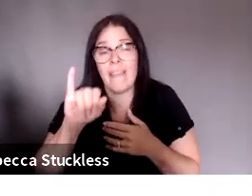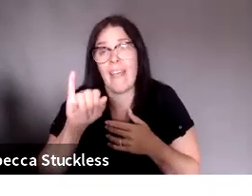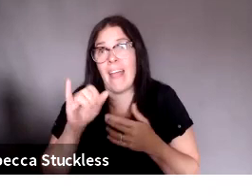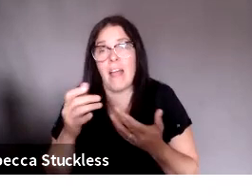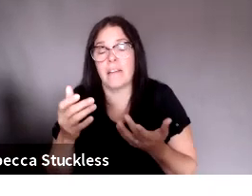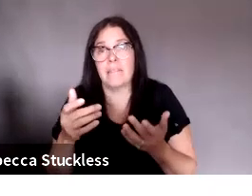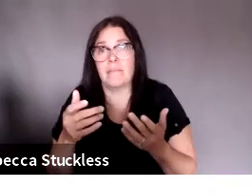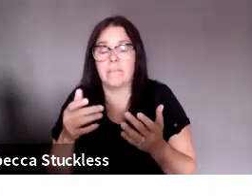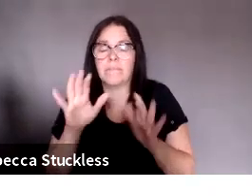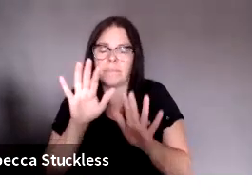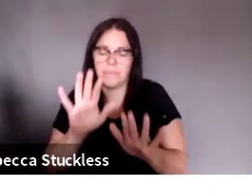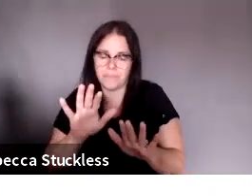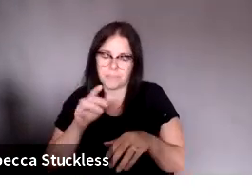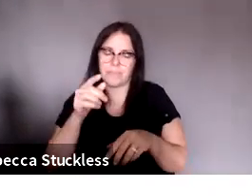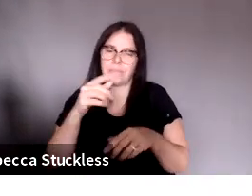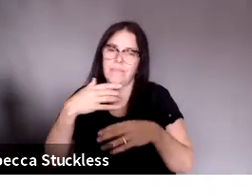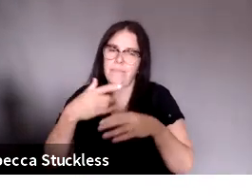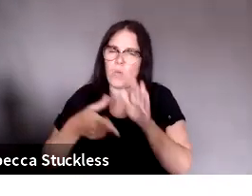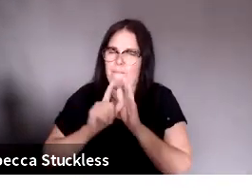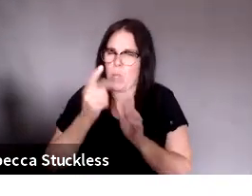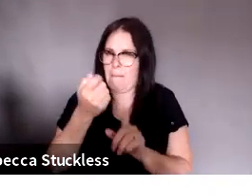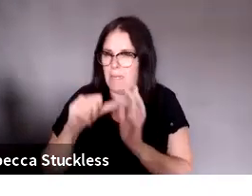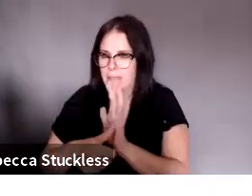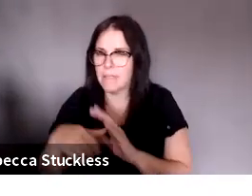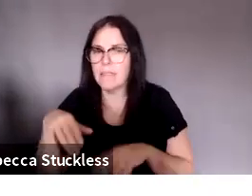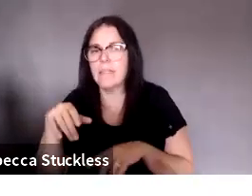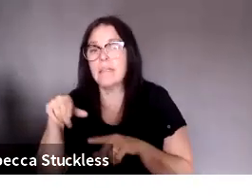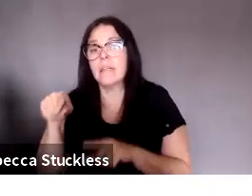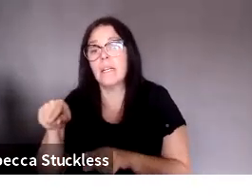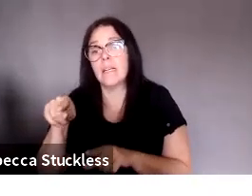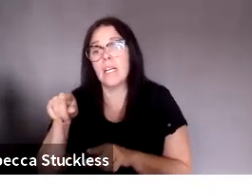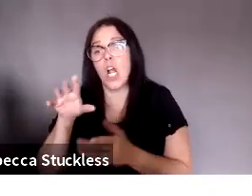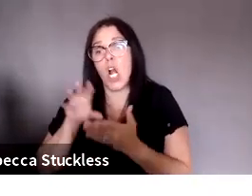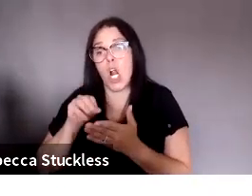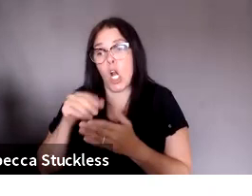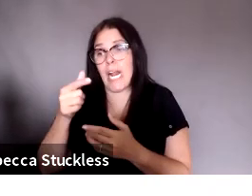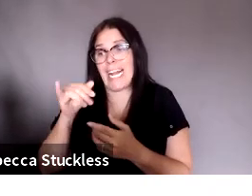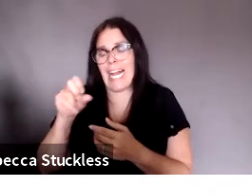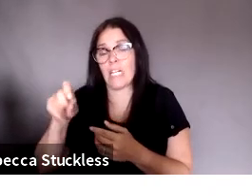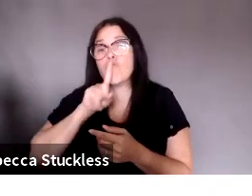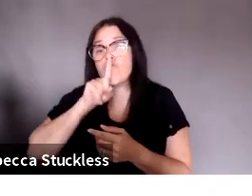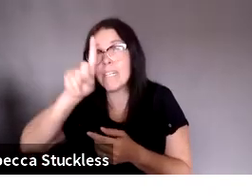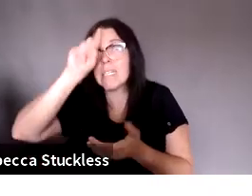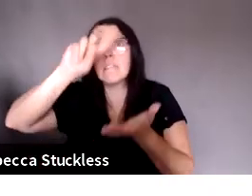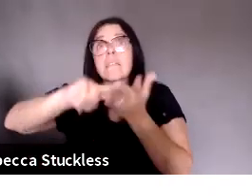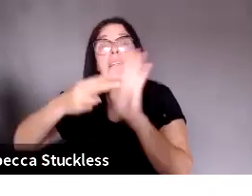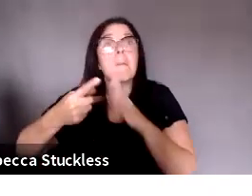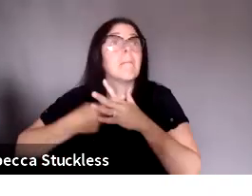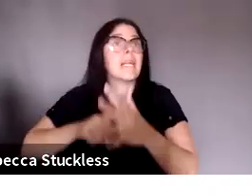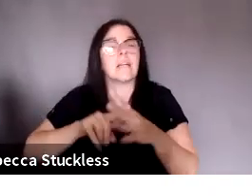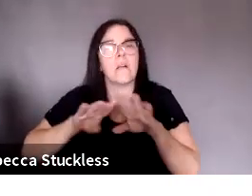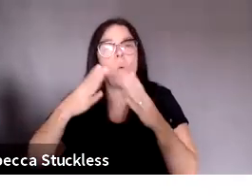review, the learner gains measure was originally intended to be in a pre and a post test given to all